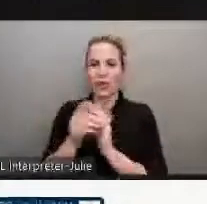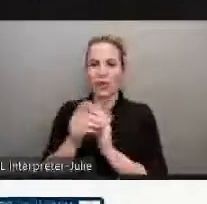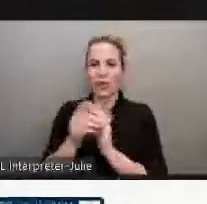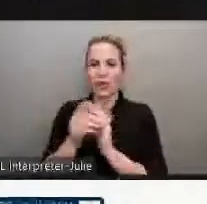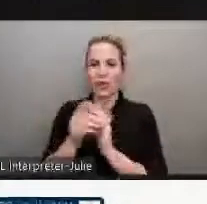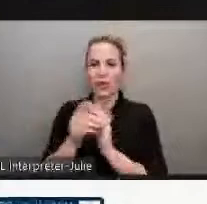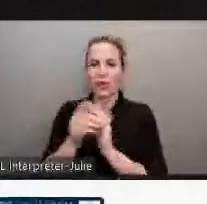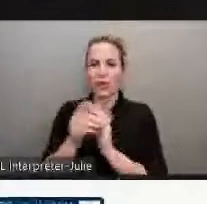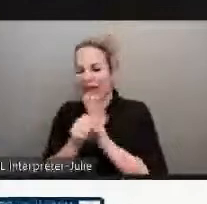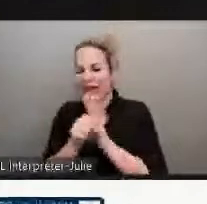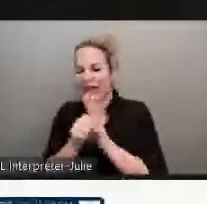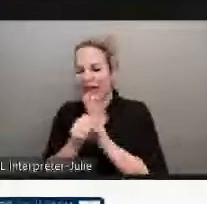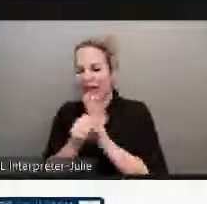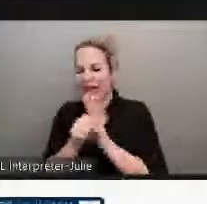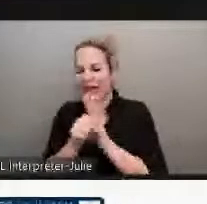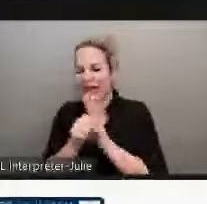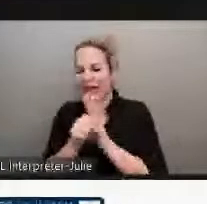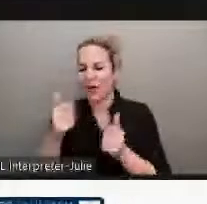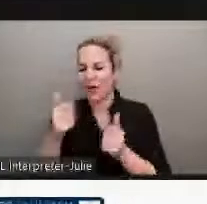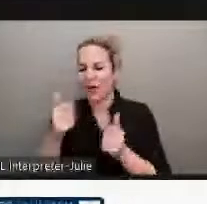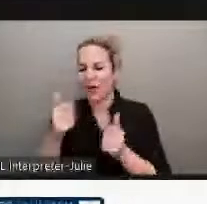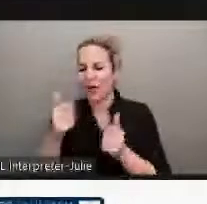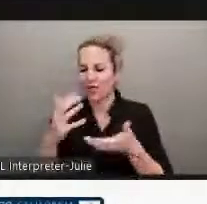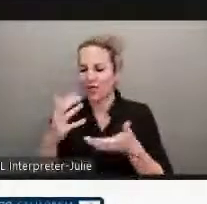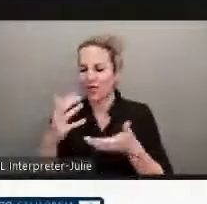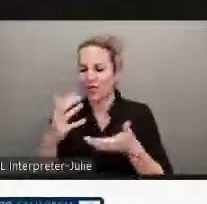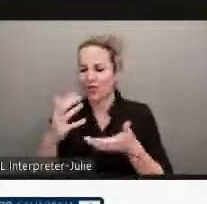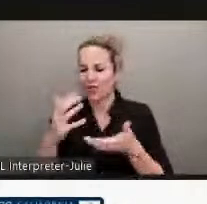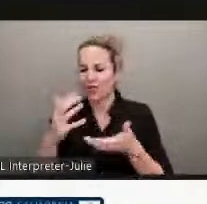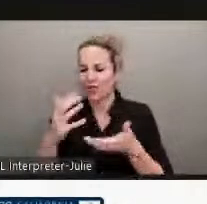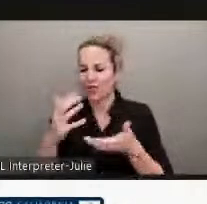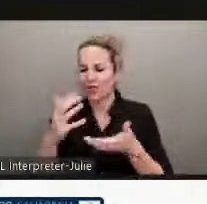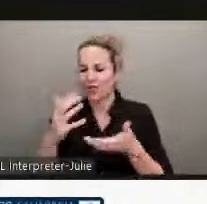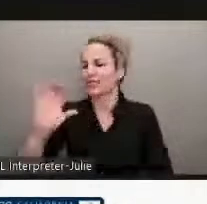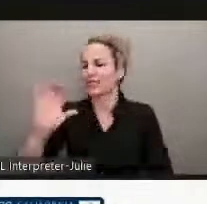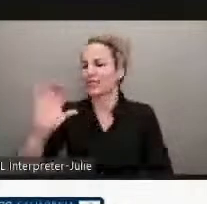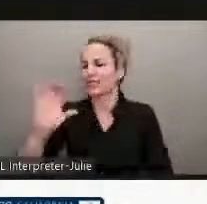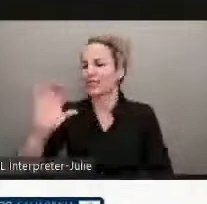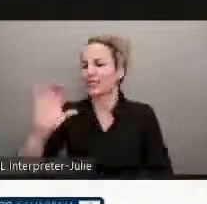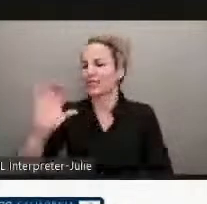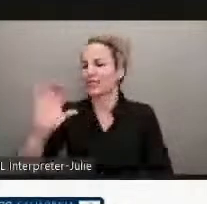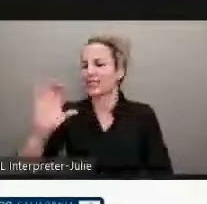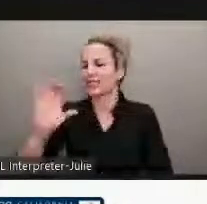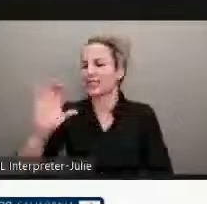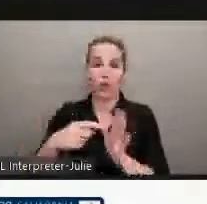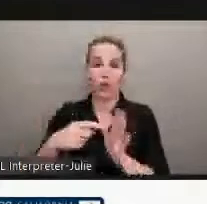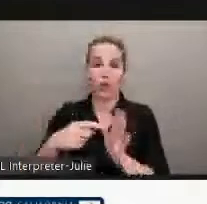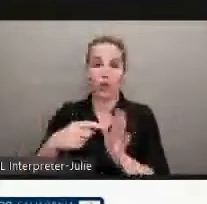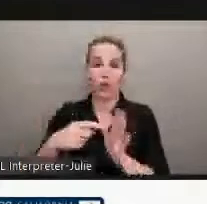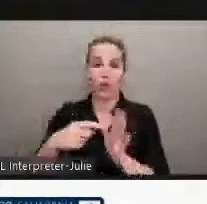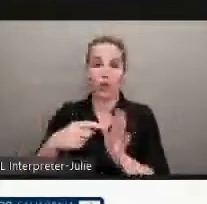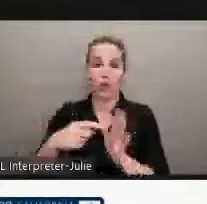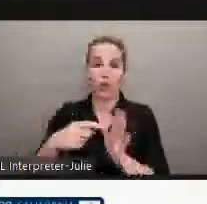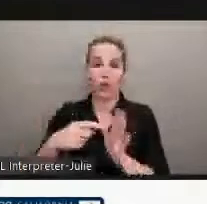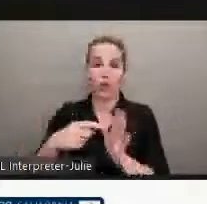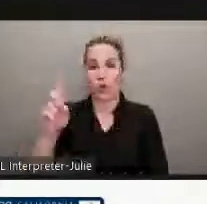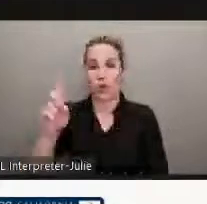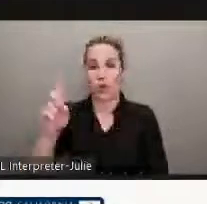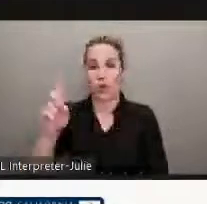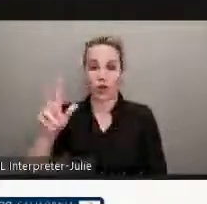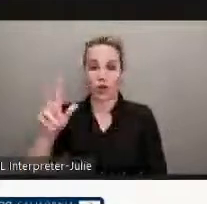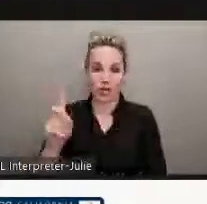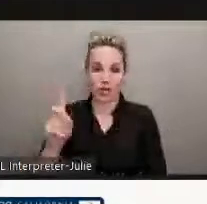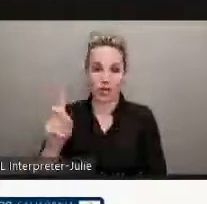and Child Care Providers United, CCPU, and the requirements of AB 131, a Joint Labor